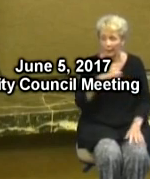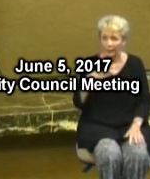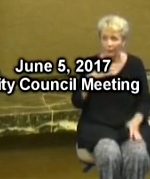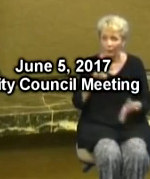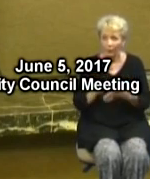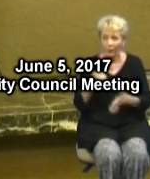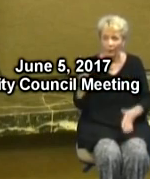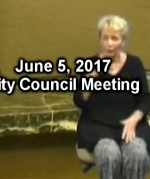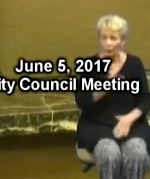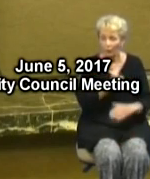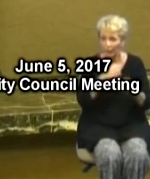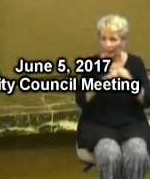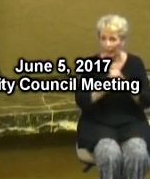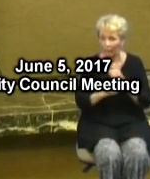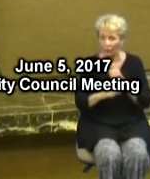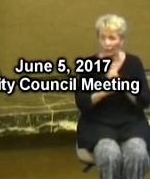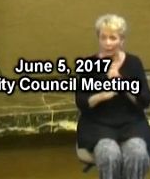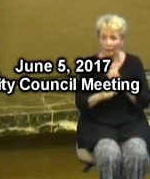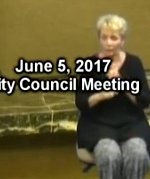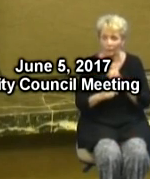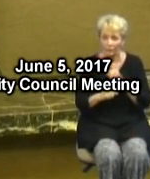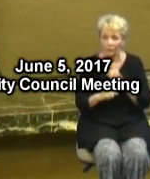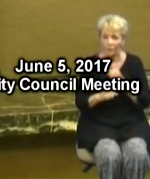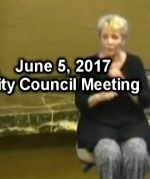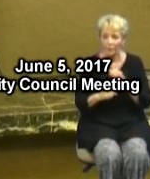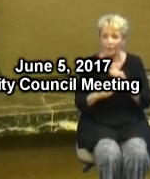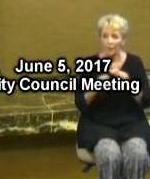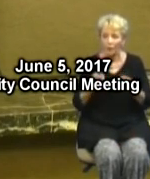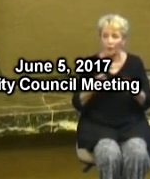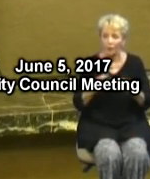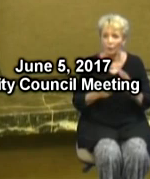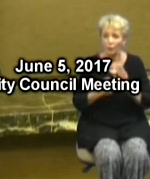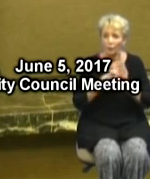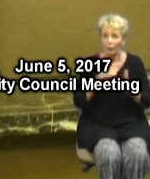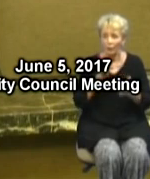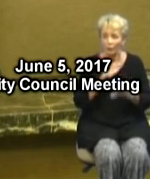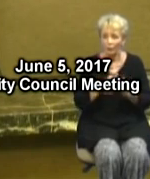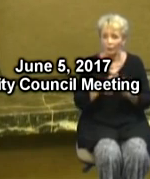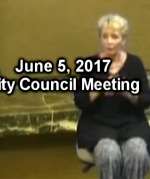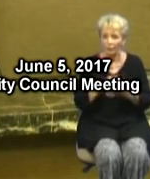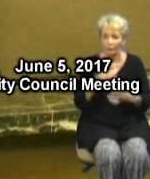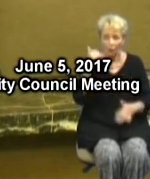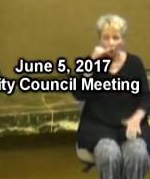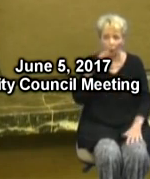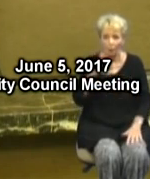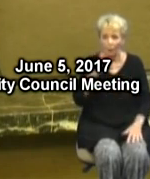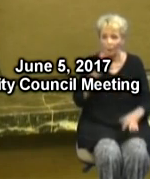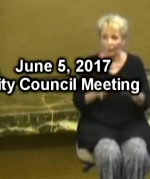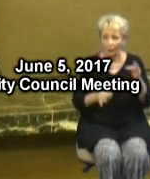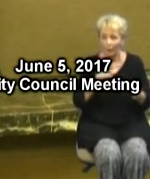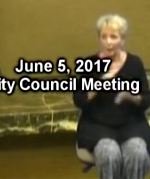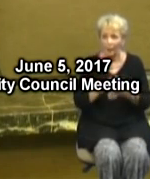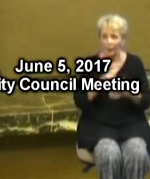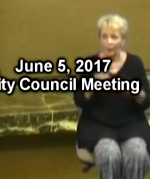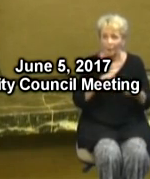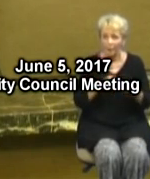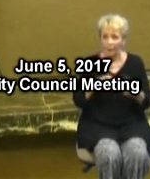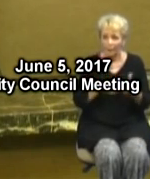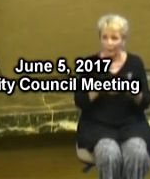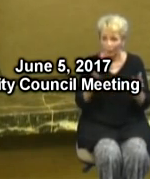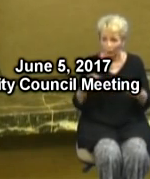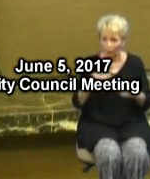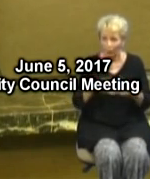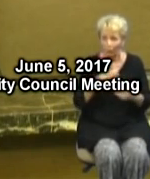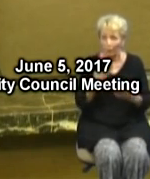that we advertise. That's a requirement for 10 days. We will call a public hearing that will happen in this room on